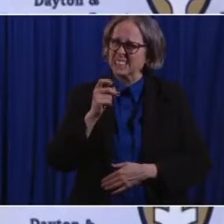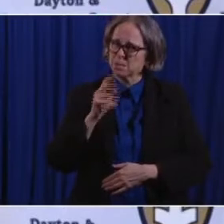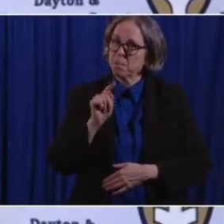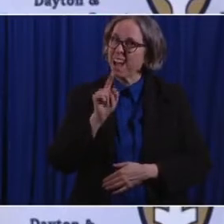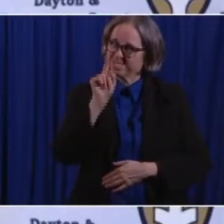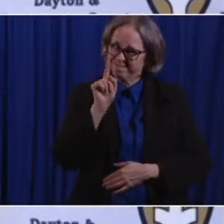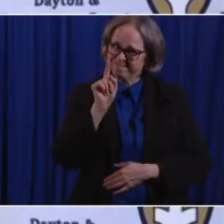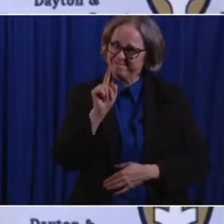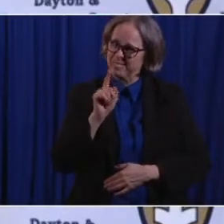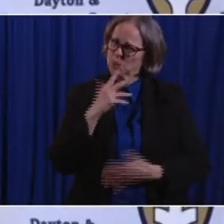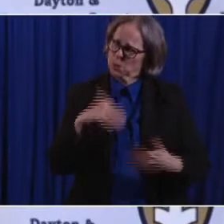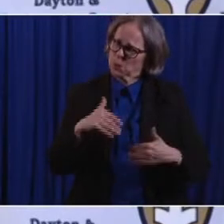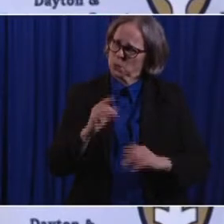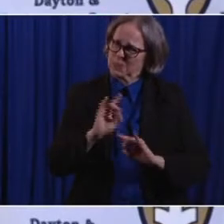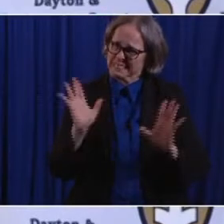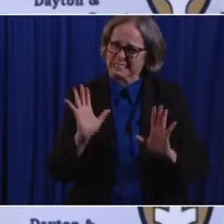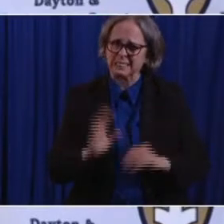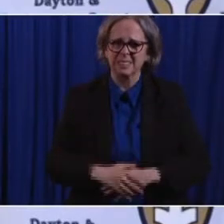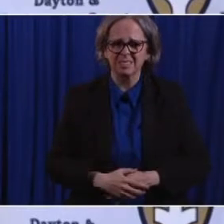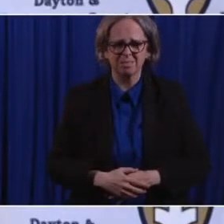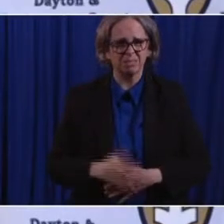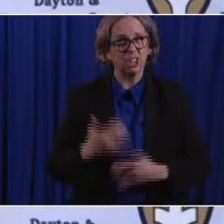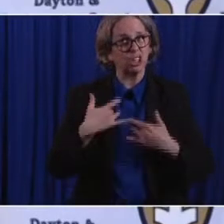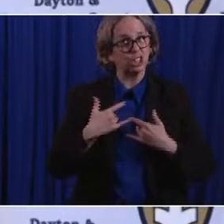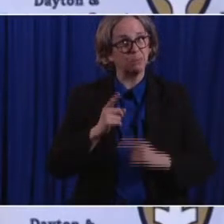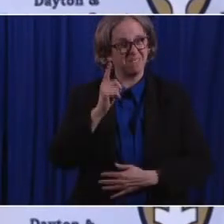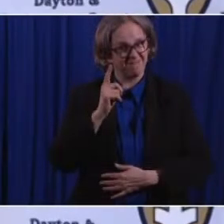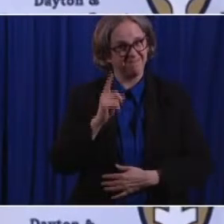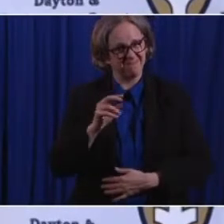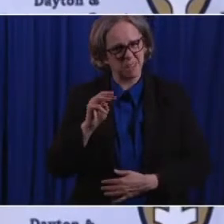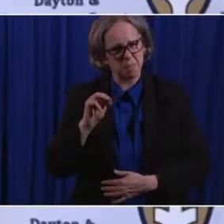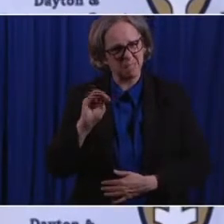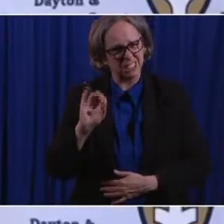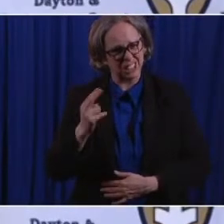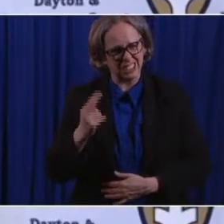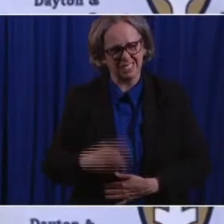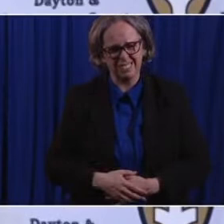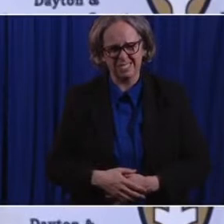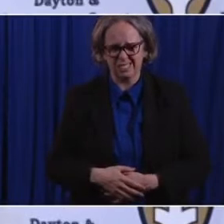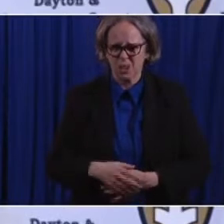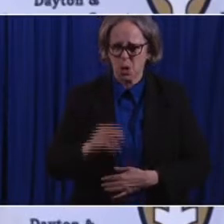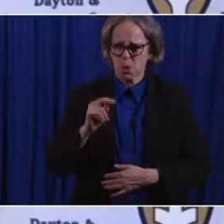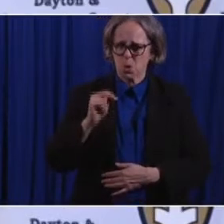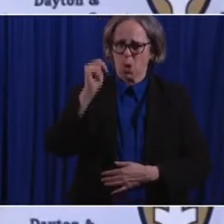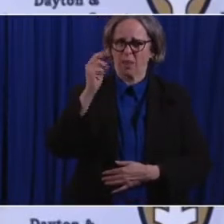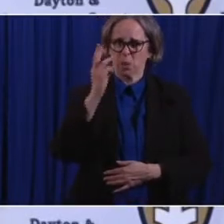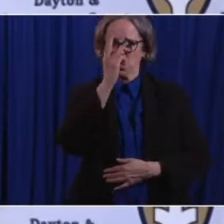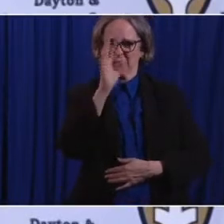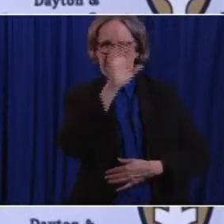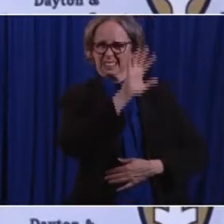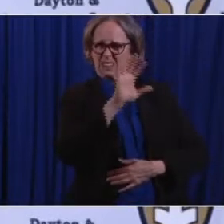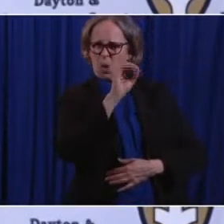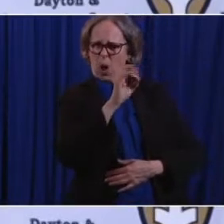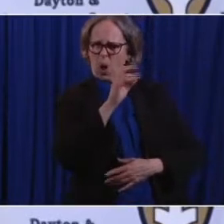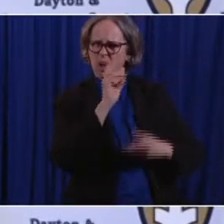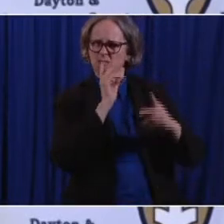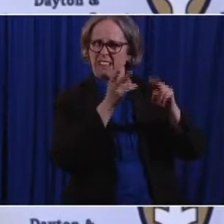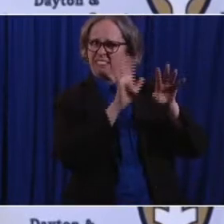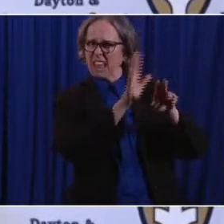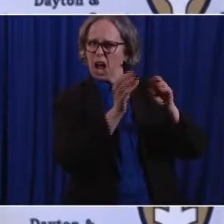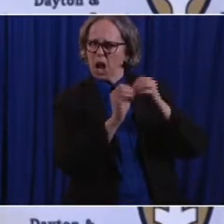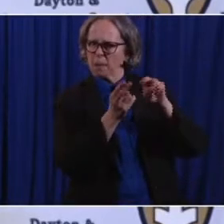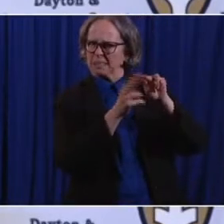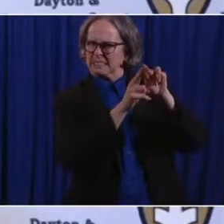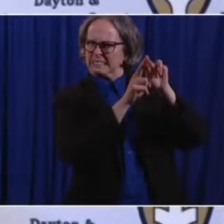country. We're concerned by the fact that we're seeing our cases up in the northern part of the state of Ohio, particularly. We're seeing our